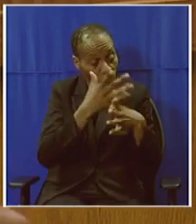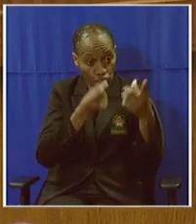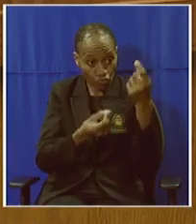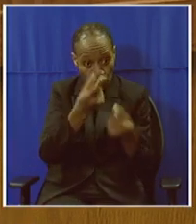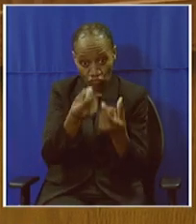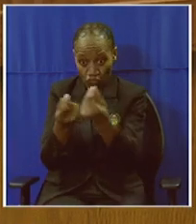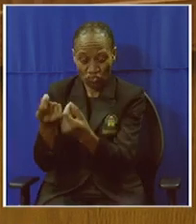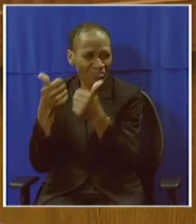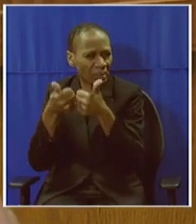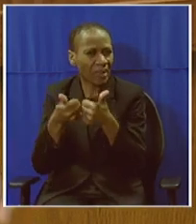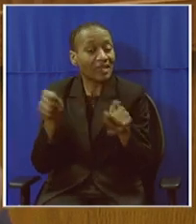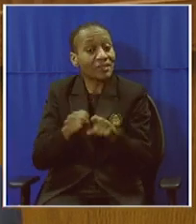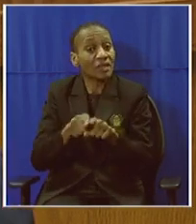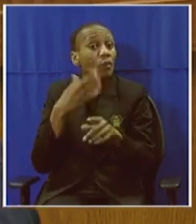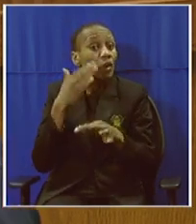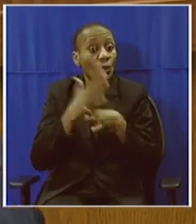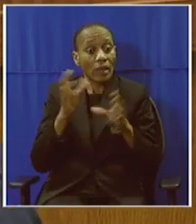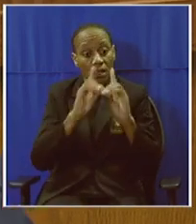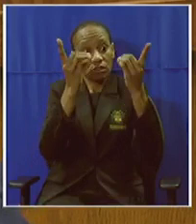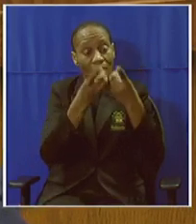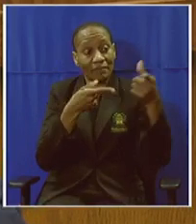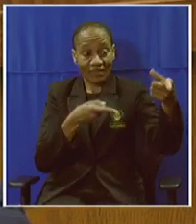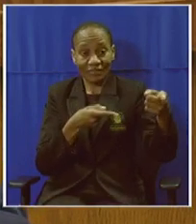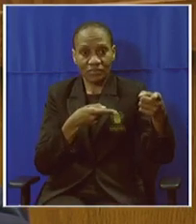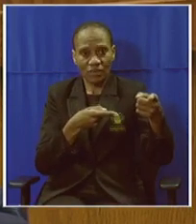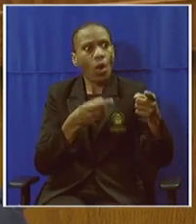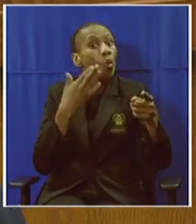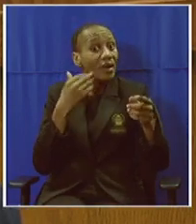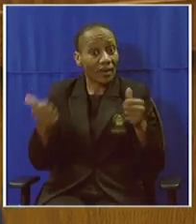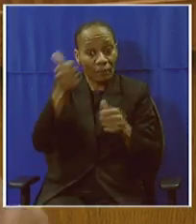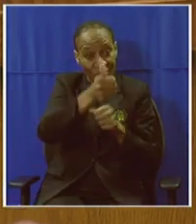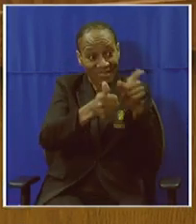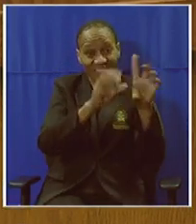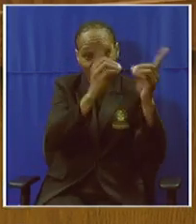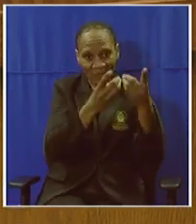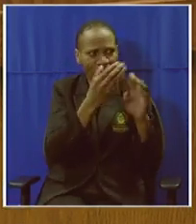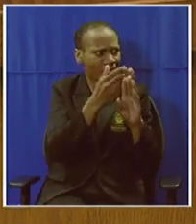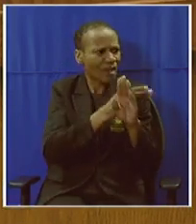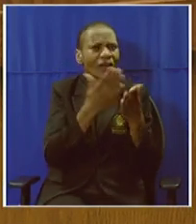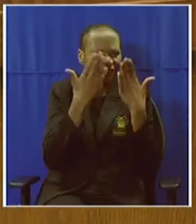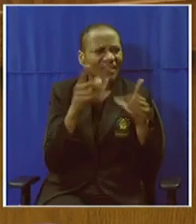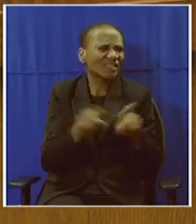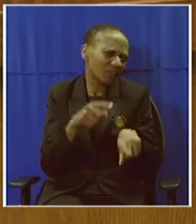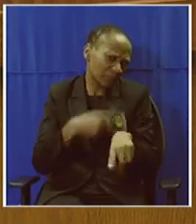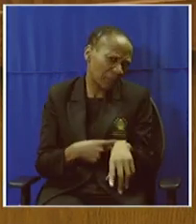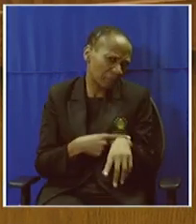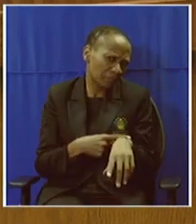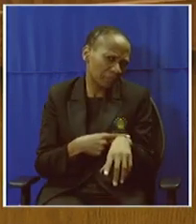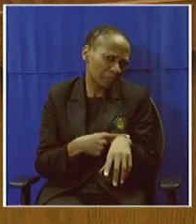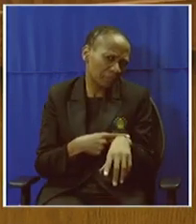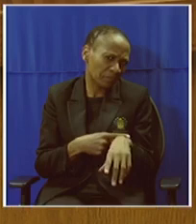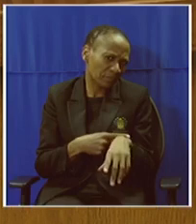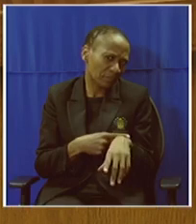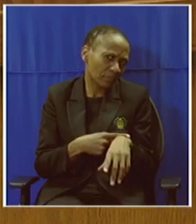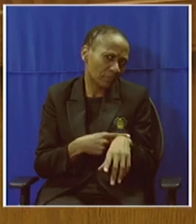in, that she was still studying, although she was in